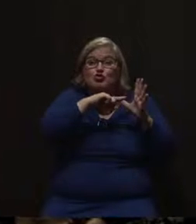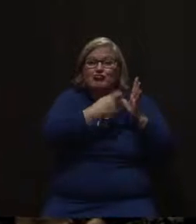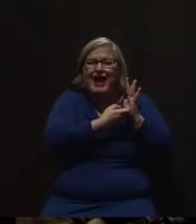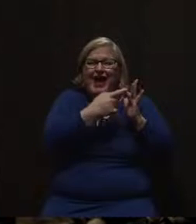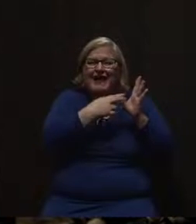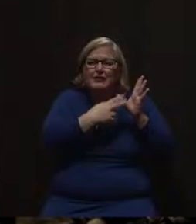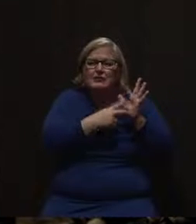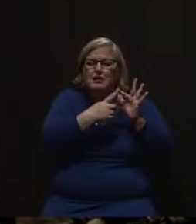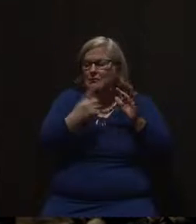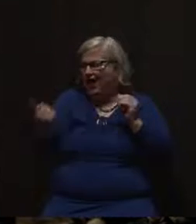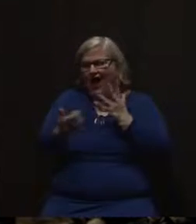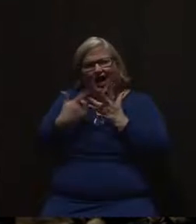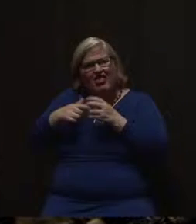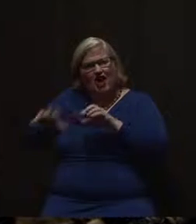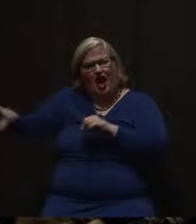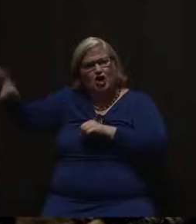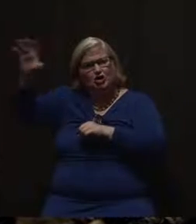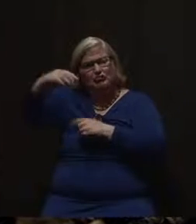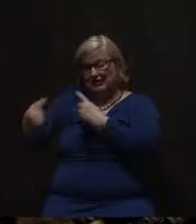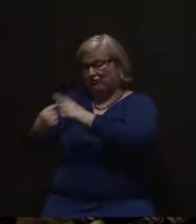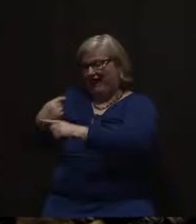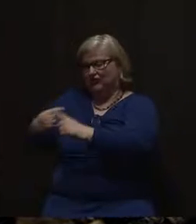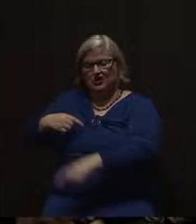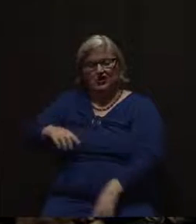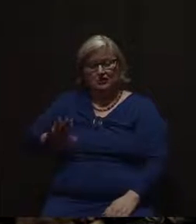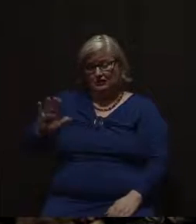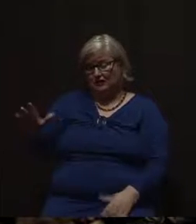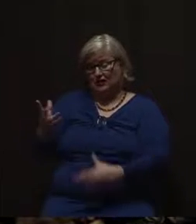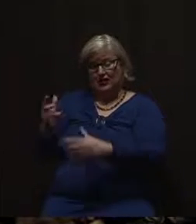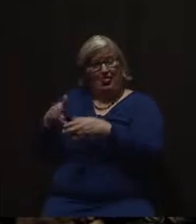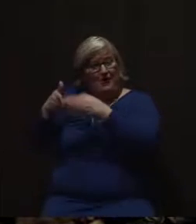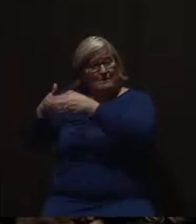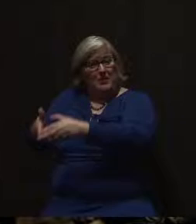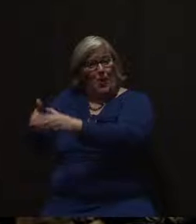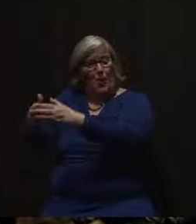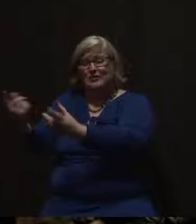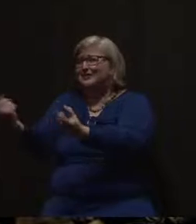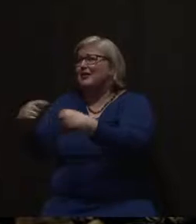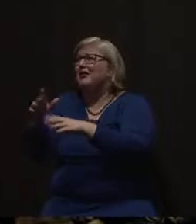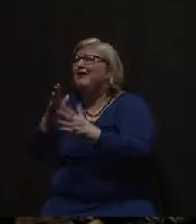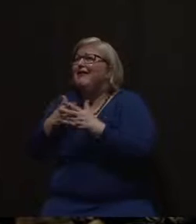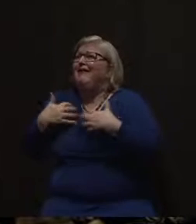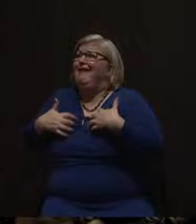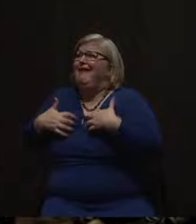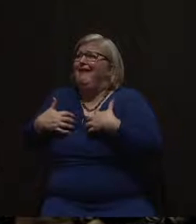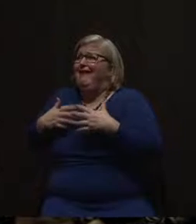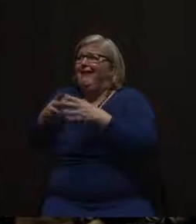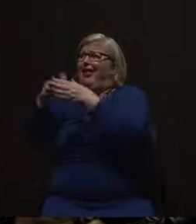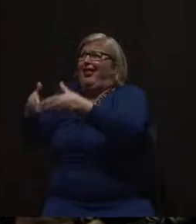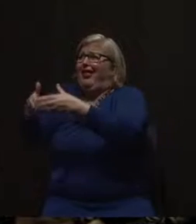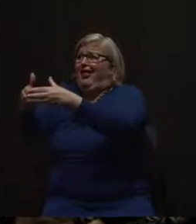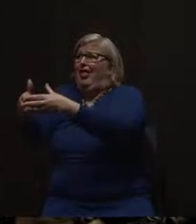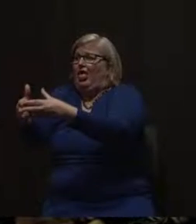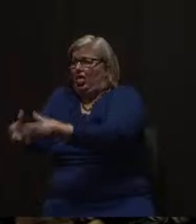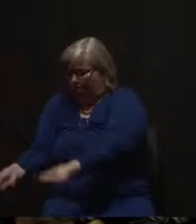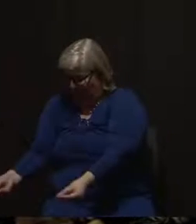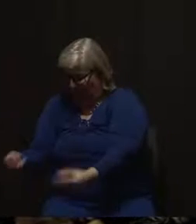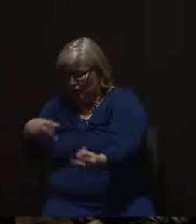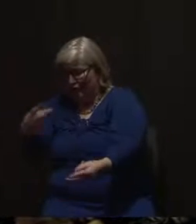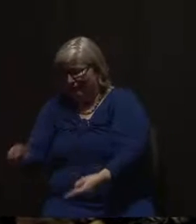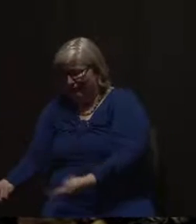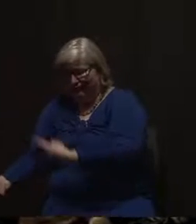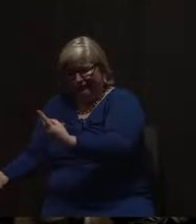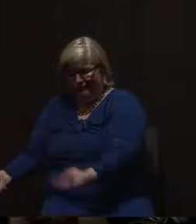nearly everywhere else can still drown in the Mediterranean. And that is that we do that at the same time, and we don't